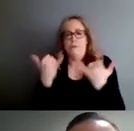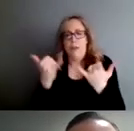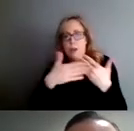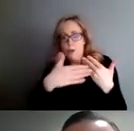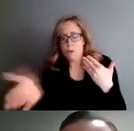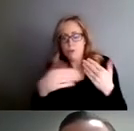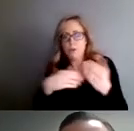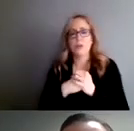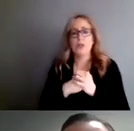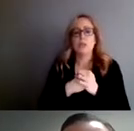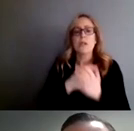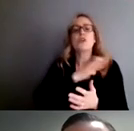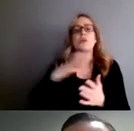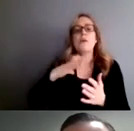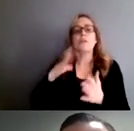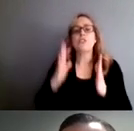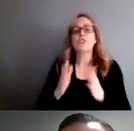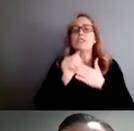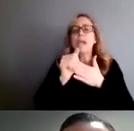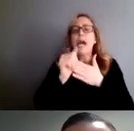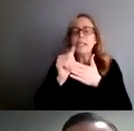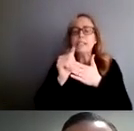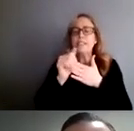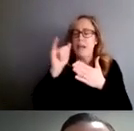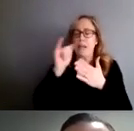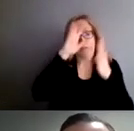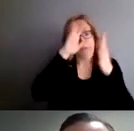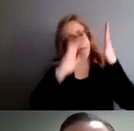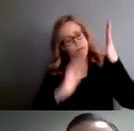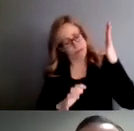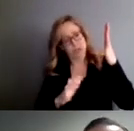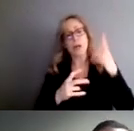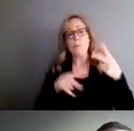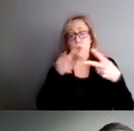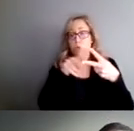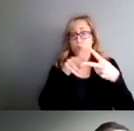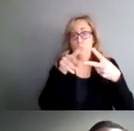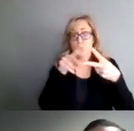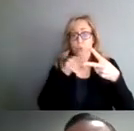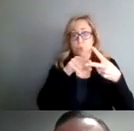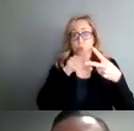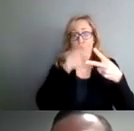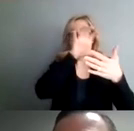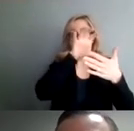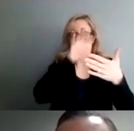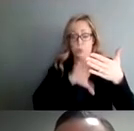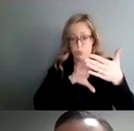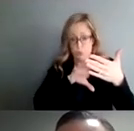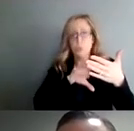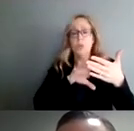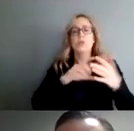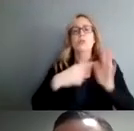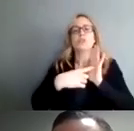All right, so the commissioner's guidance, it's a lengthy document, but these 2 paragraphs differentiate this guidance from all of the